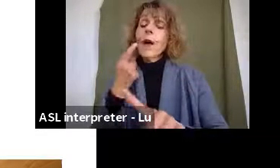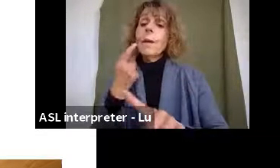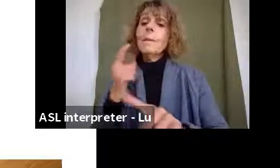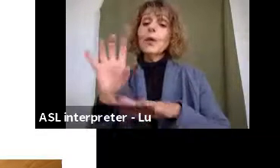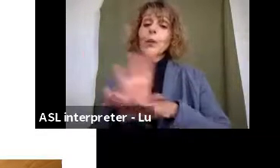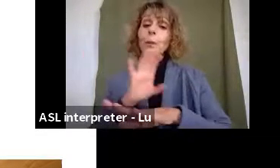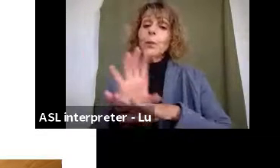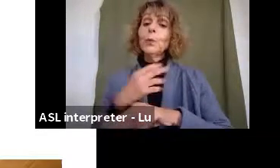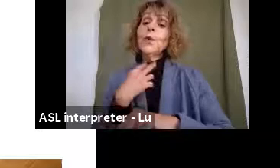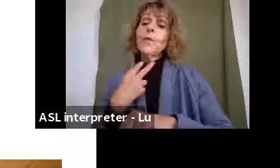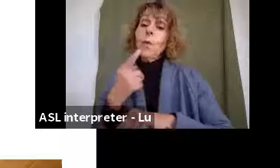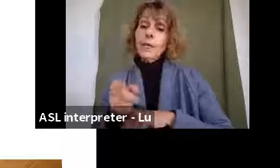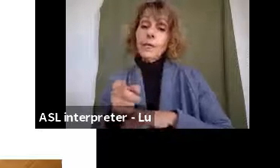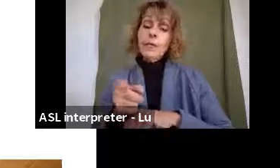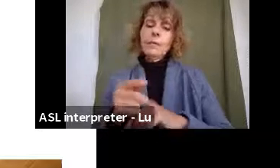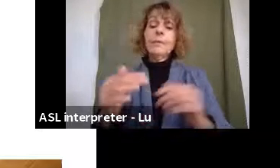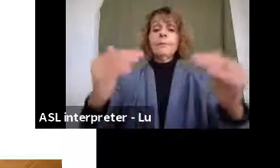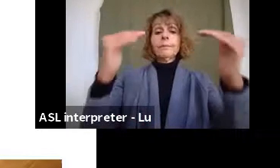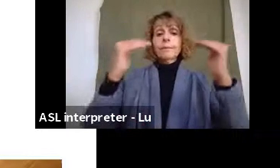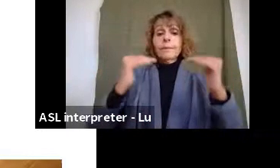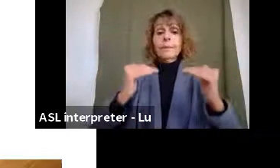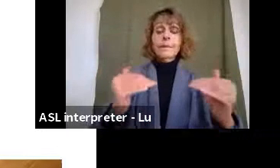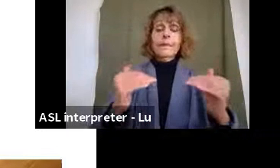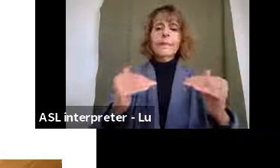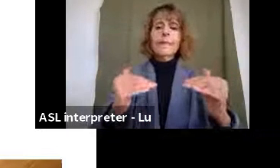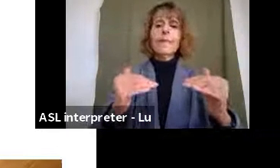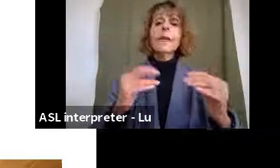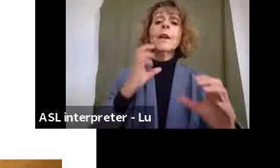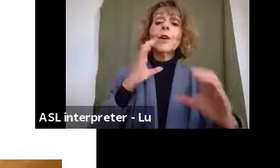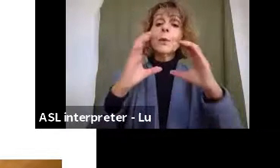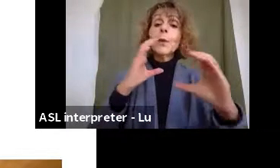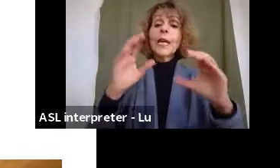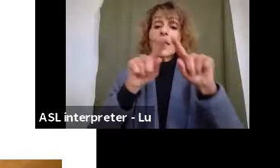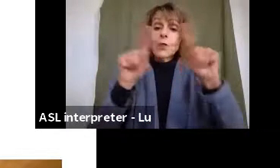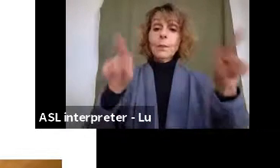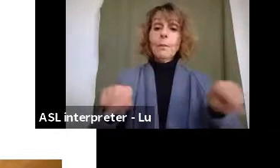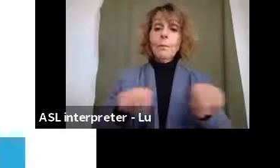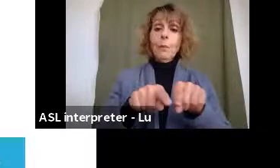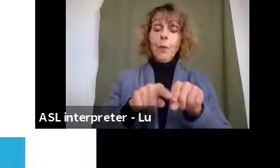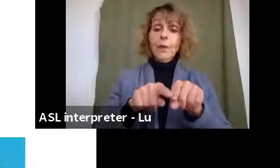we have communication boards from low tech to high tech.